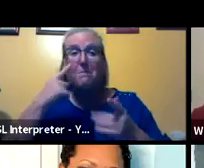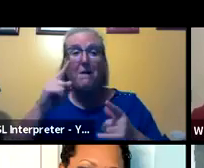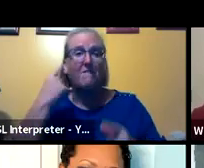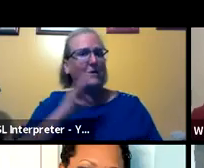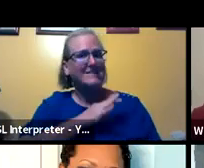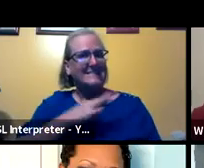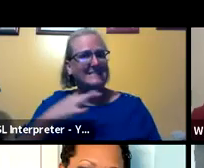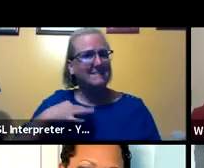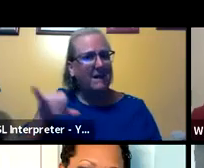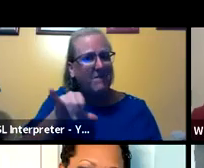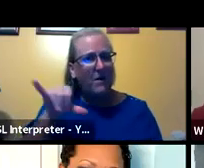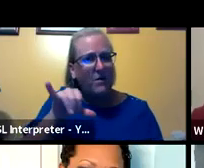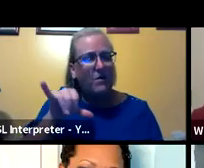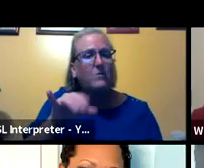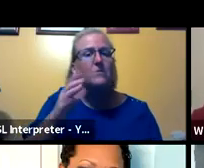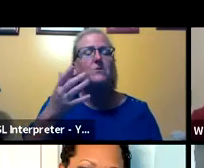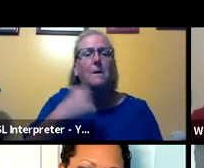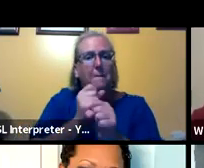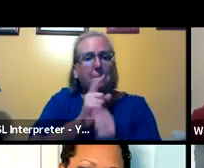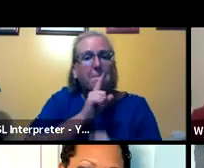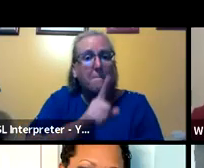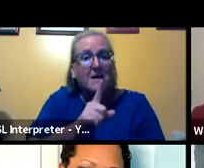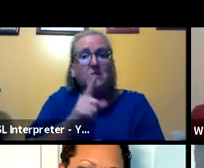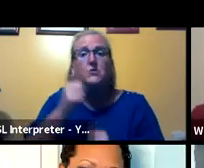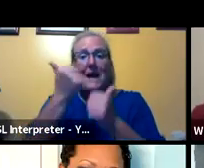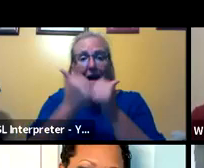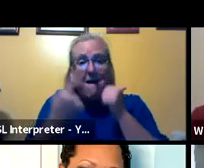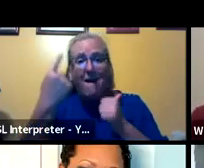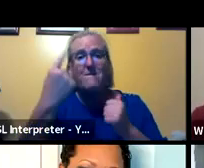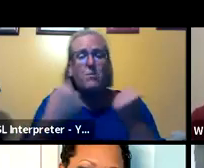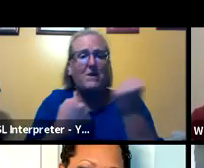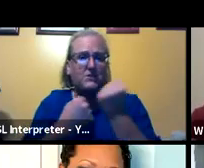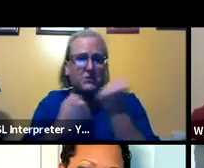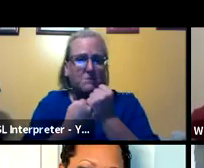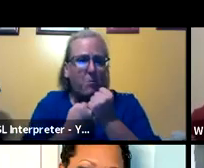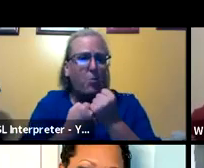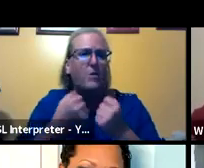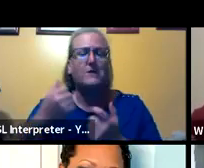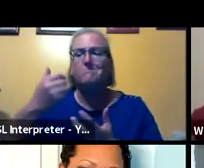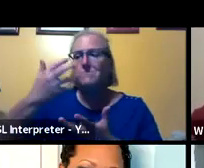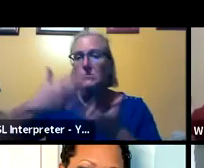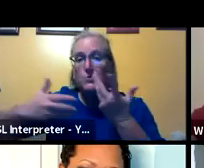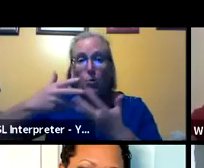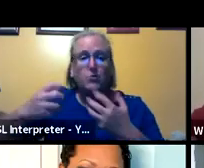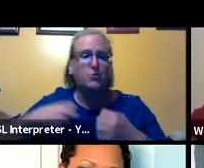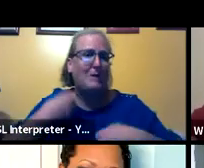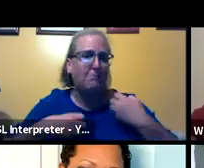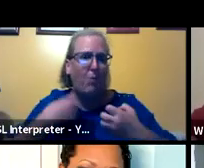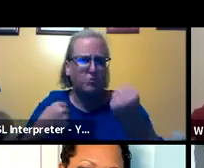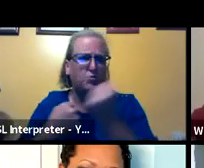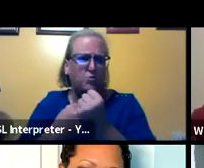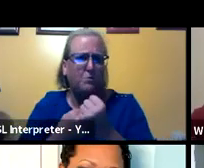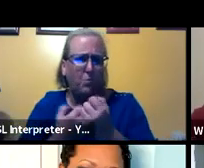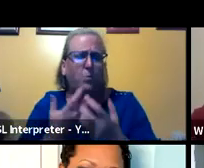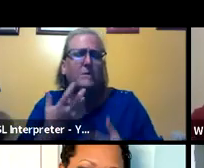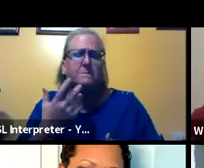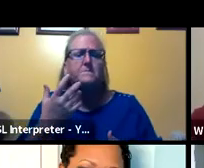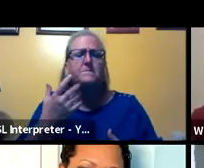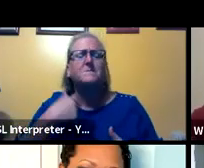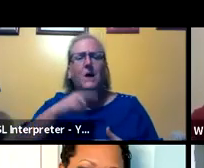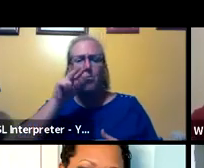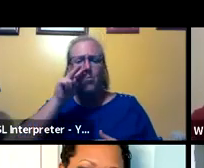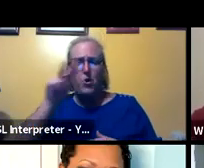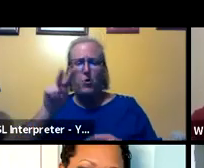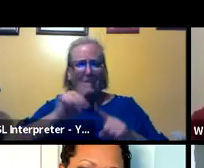staff. Like really making sure that they are supported socially, emotionally, and that we're looking at the various needs of